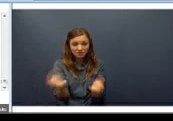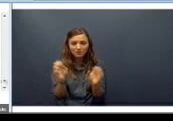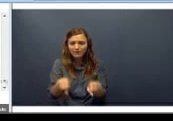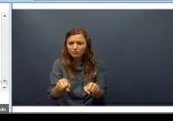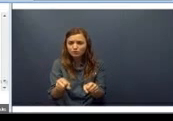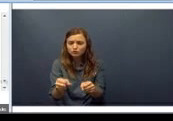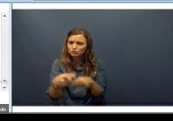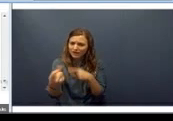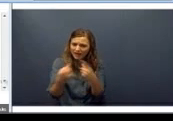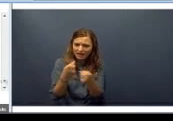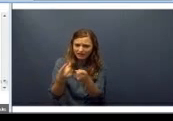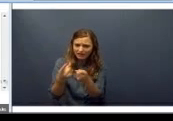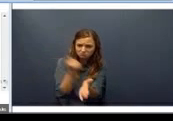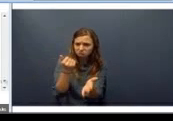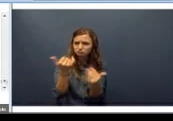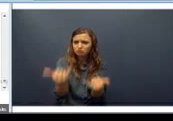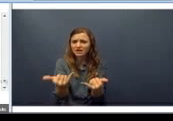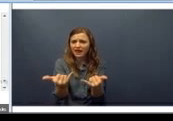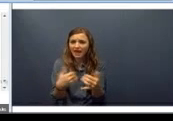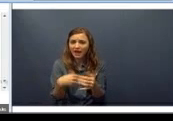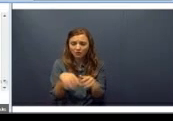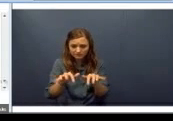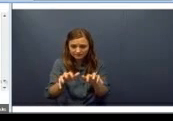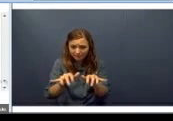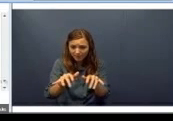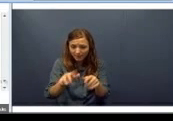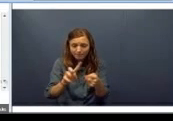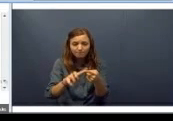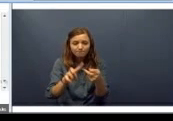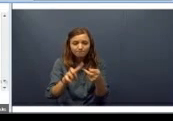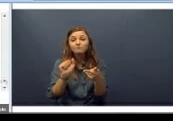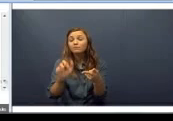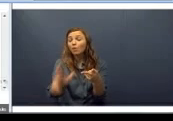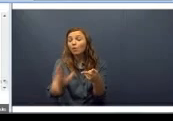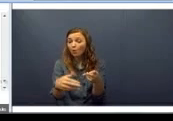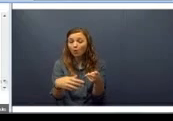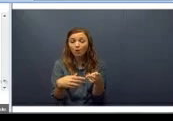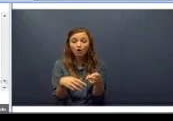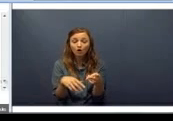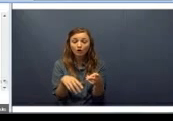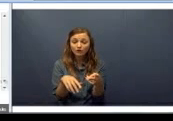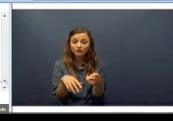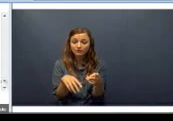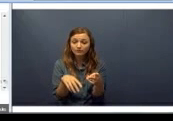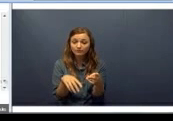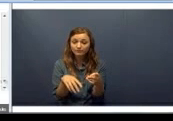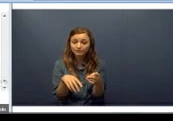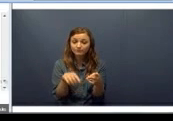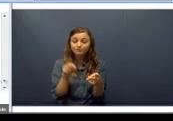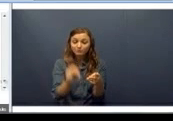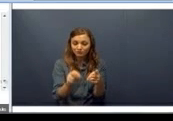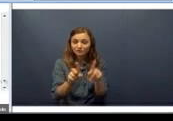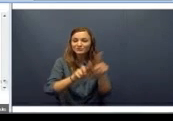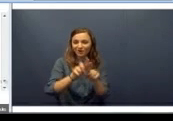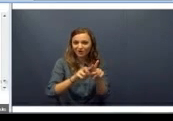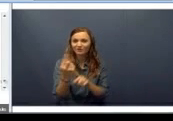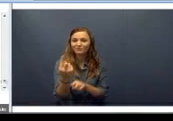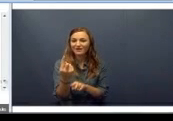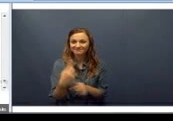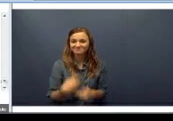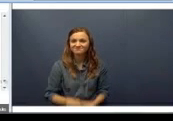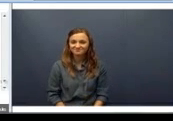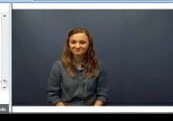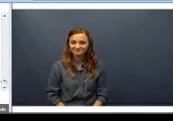Kevin or Mark? I'd like for you to be able to ask those questions right now. Type them in or